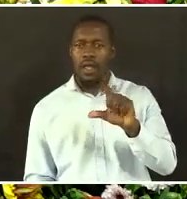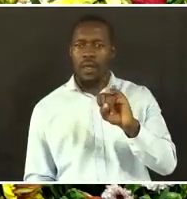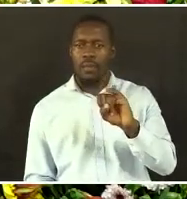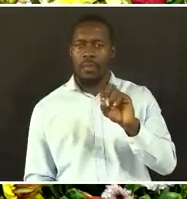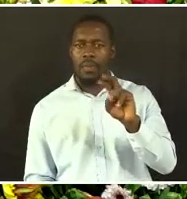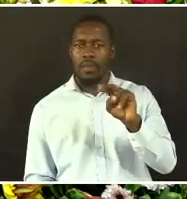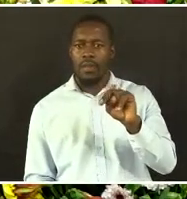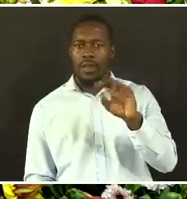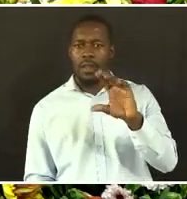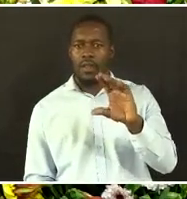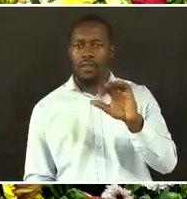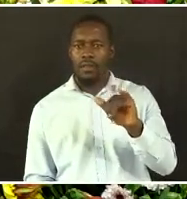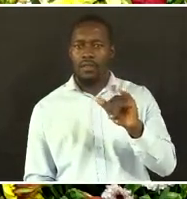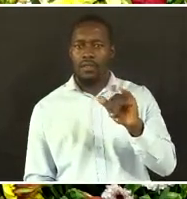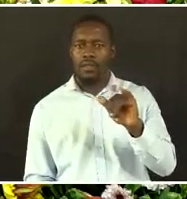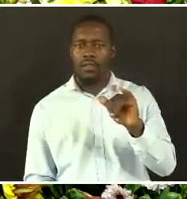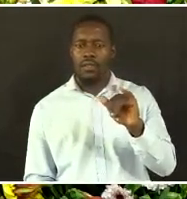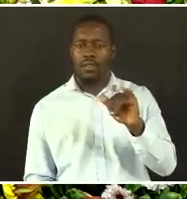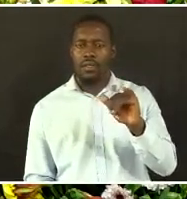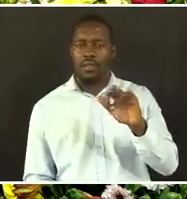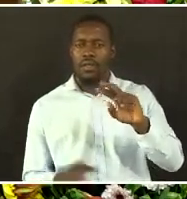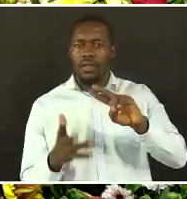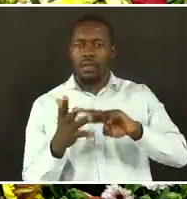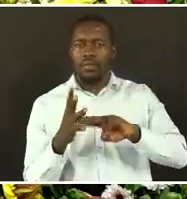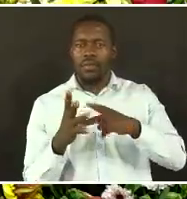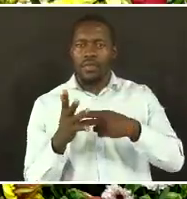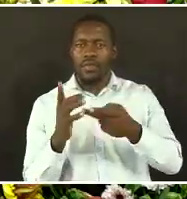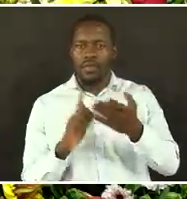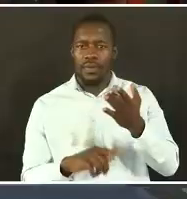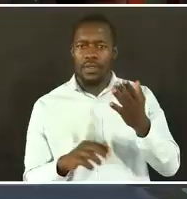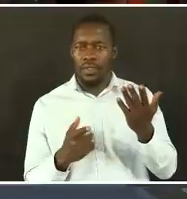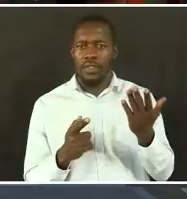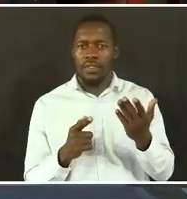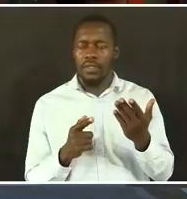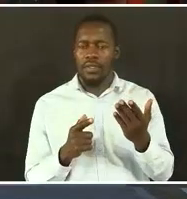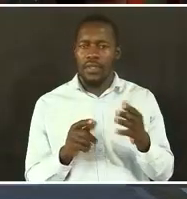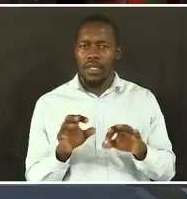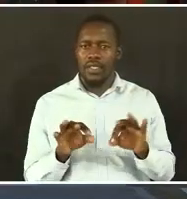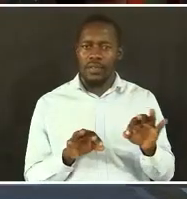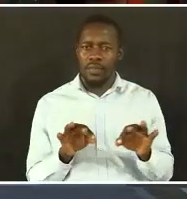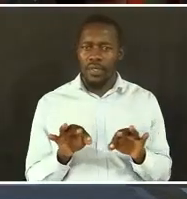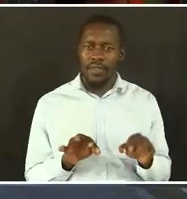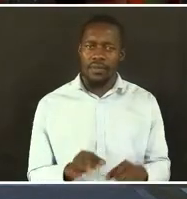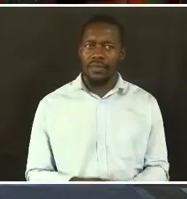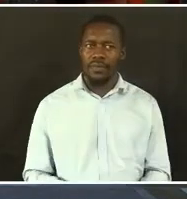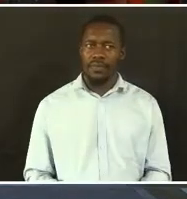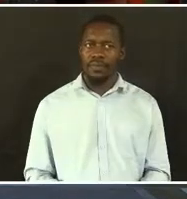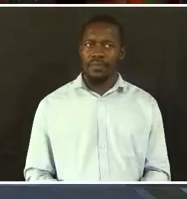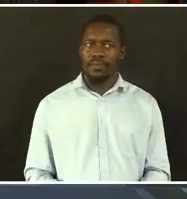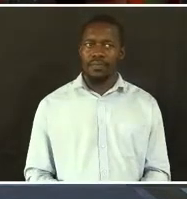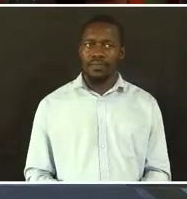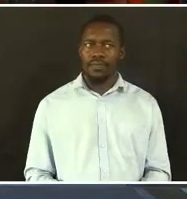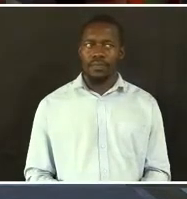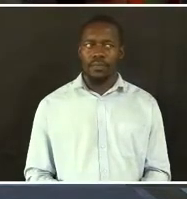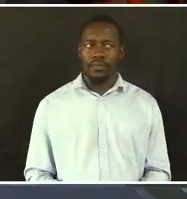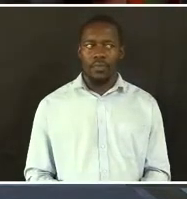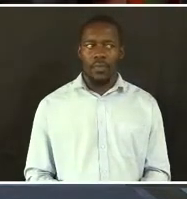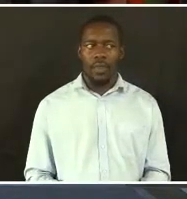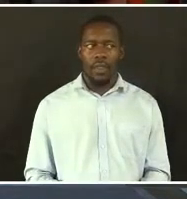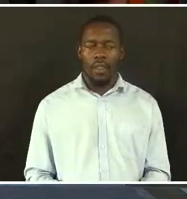in a point of view that we, all of us, can understand? Brother Okal, kindly. Thank you very